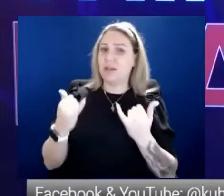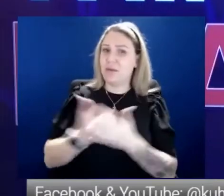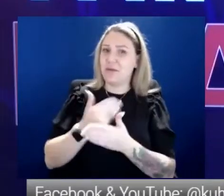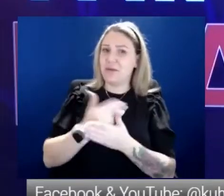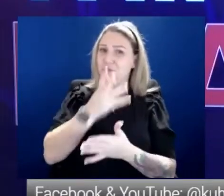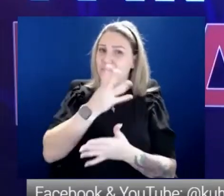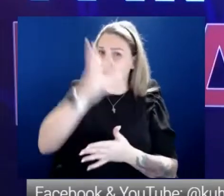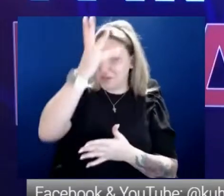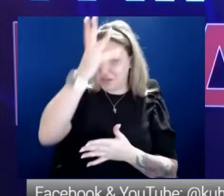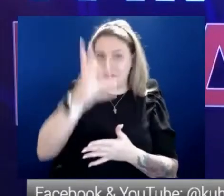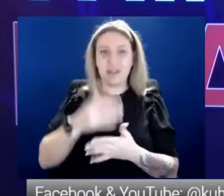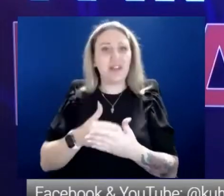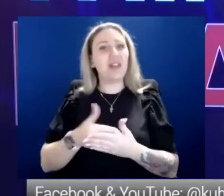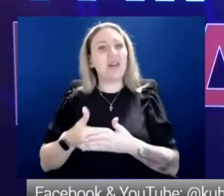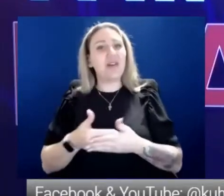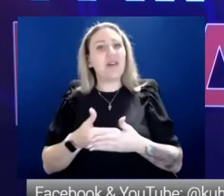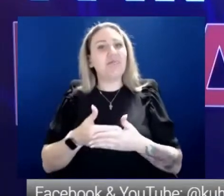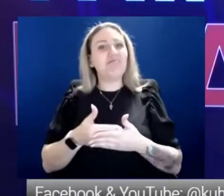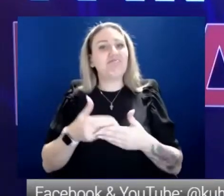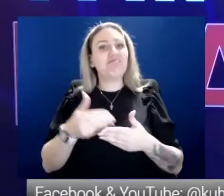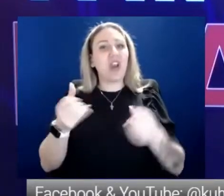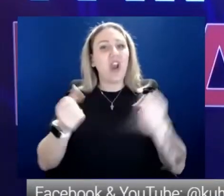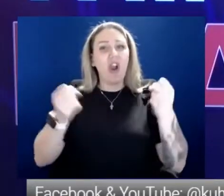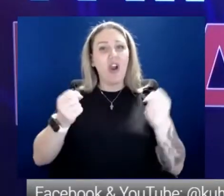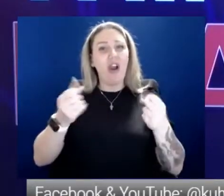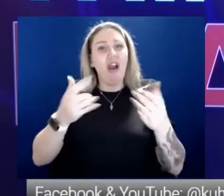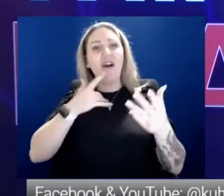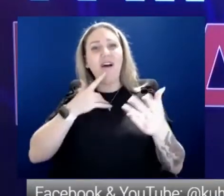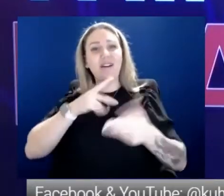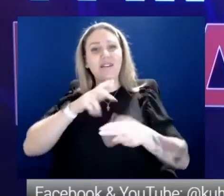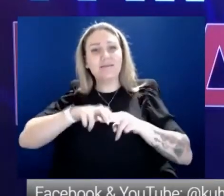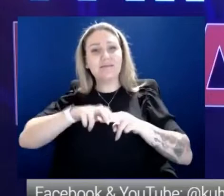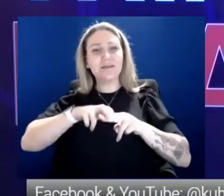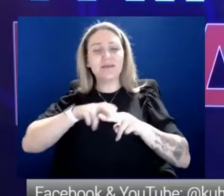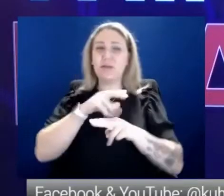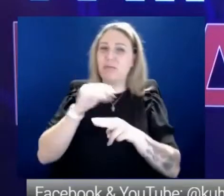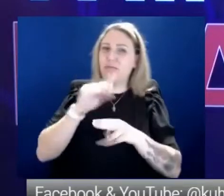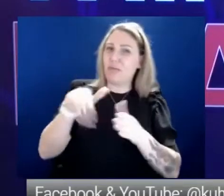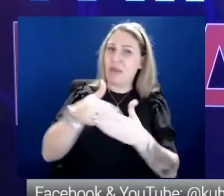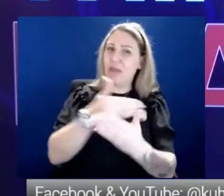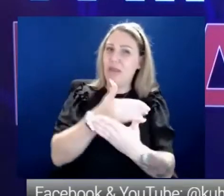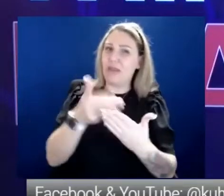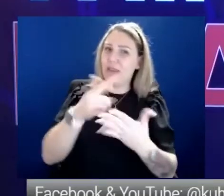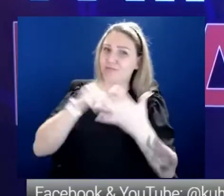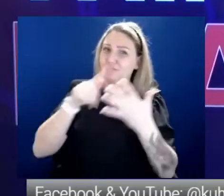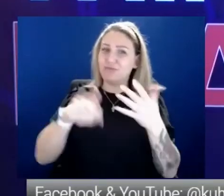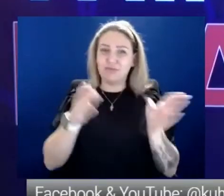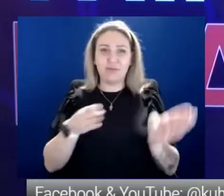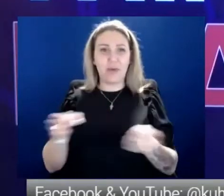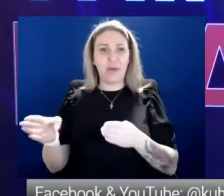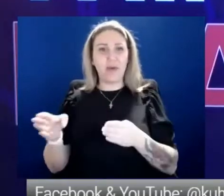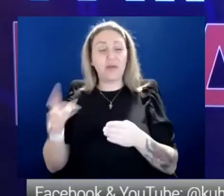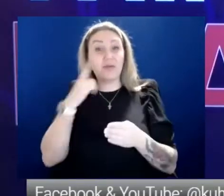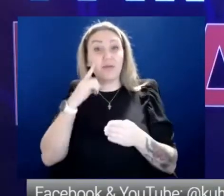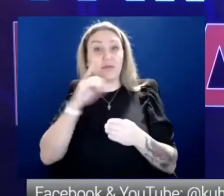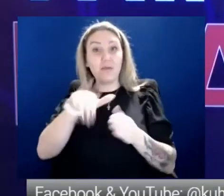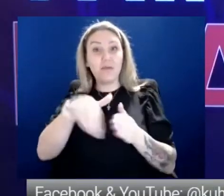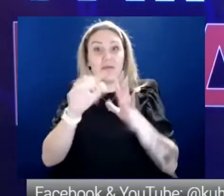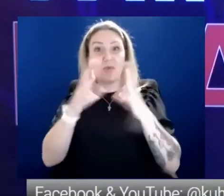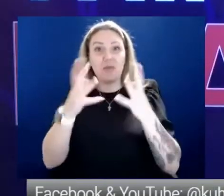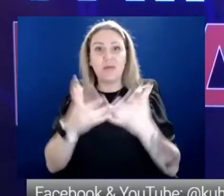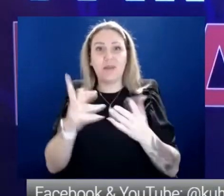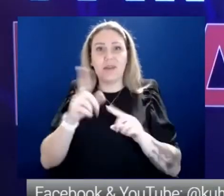diapers. You prepare for so many aspects when it comes to motherhood. But all that preparation, all the preparation in the world can't prevent the